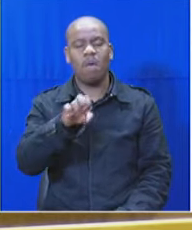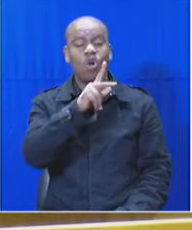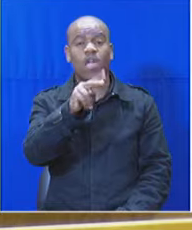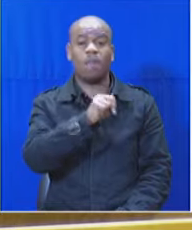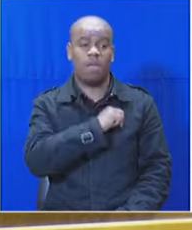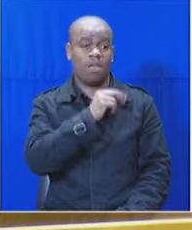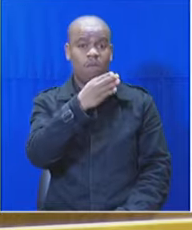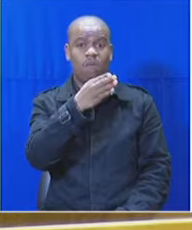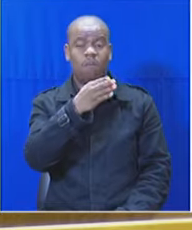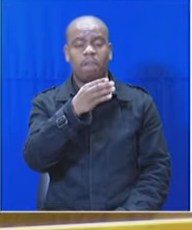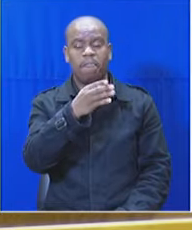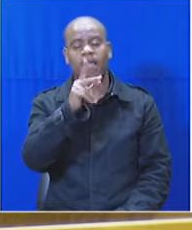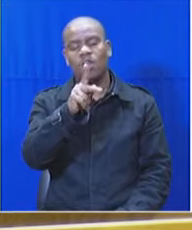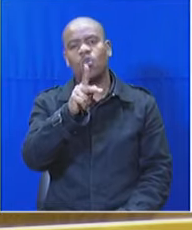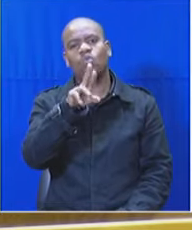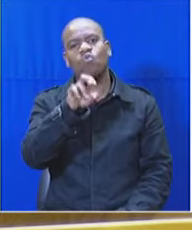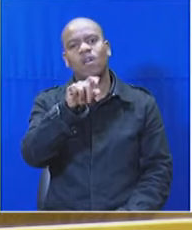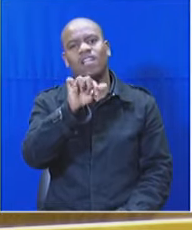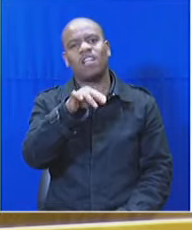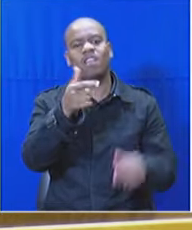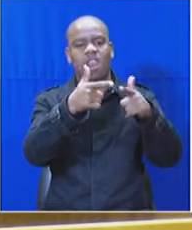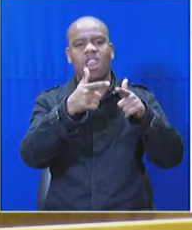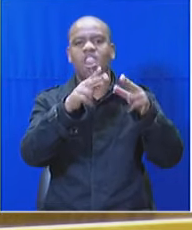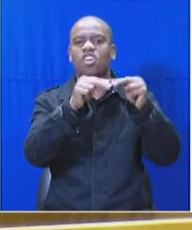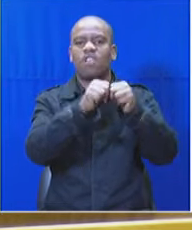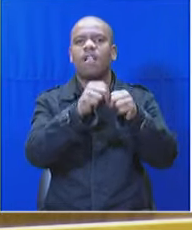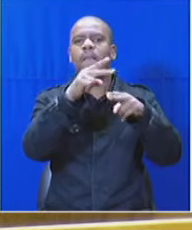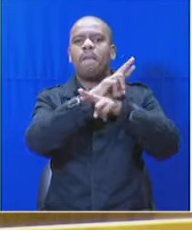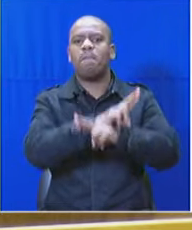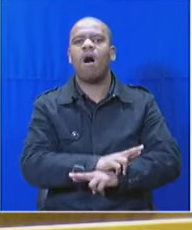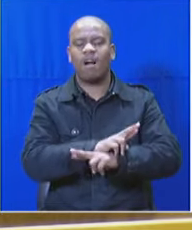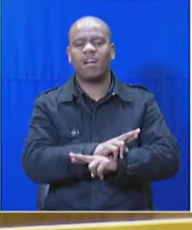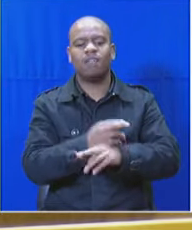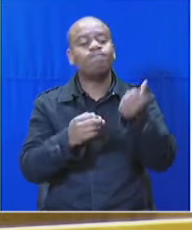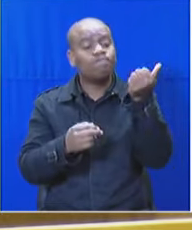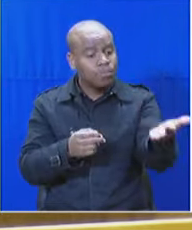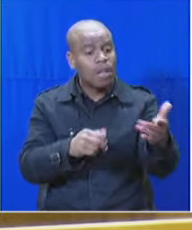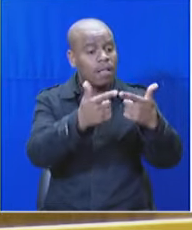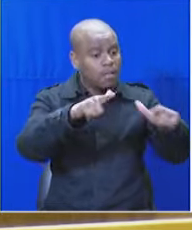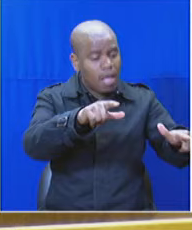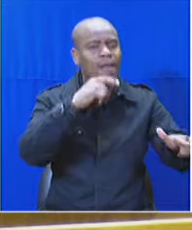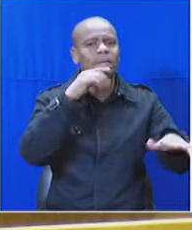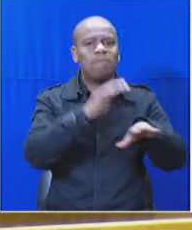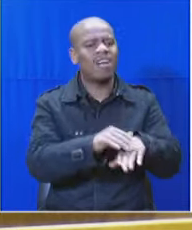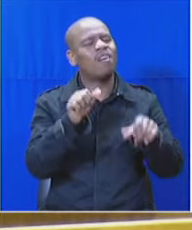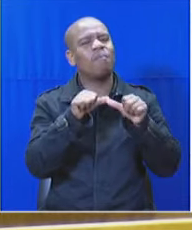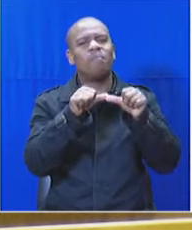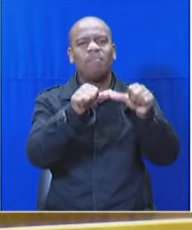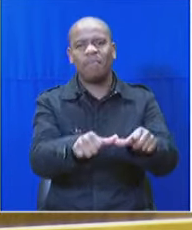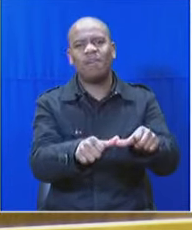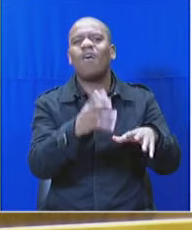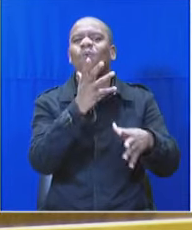Park even after the settlement of that claim, the people of Kwatu in the Eastern Cape,